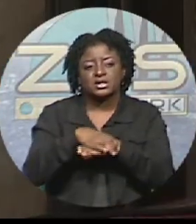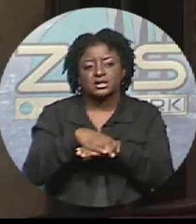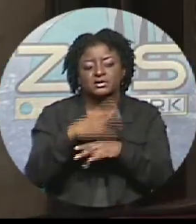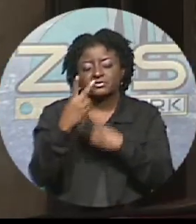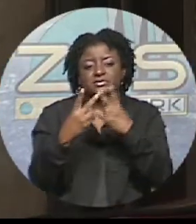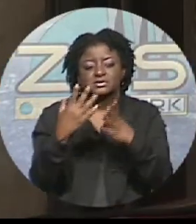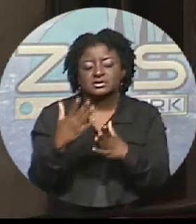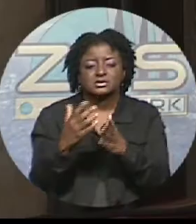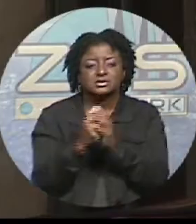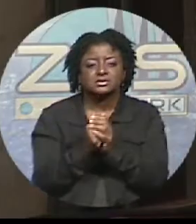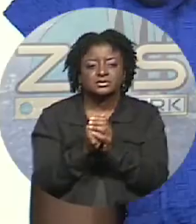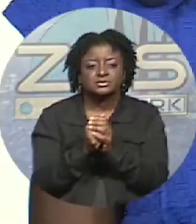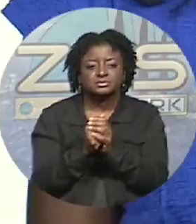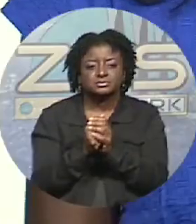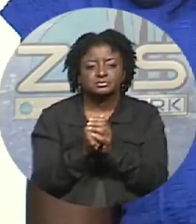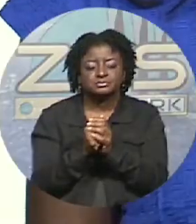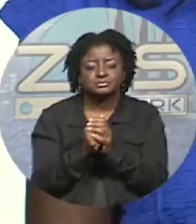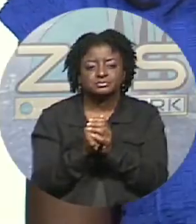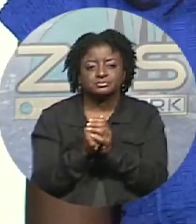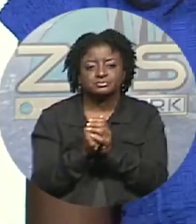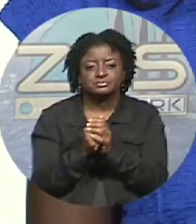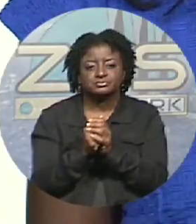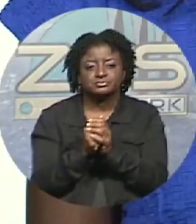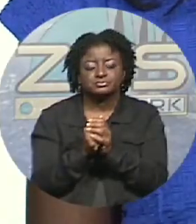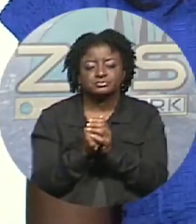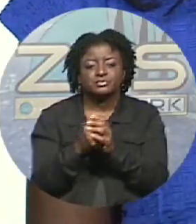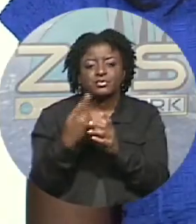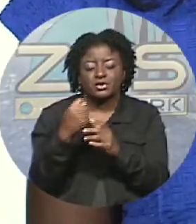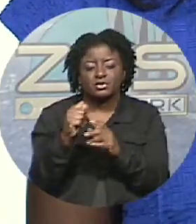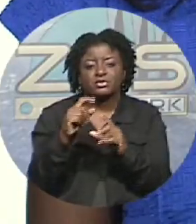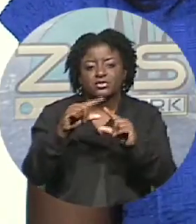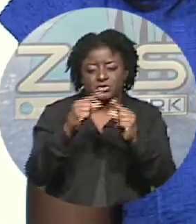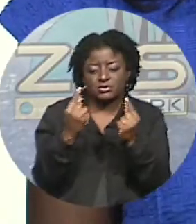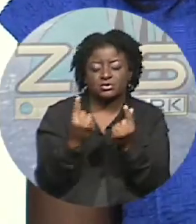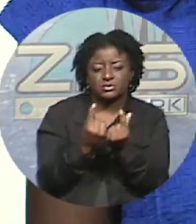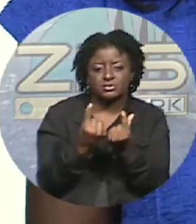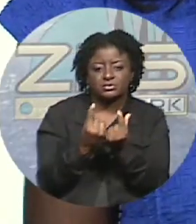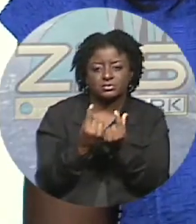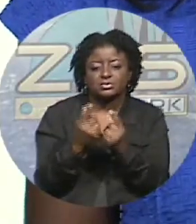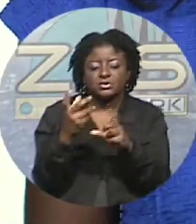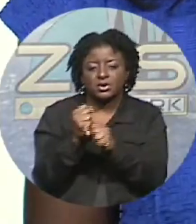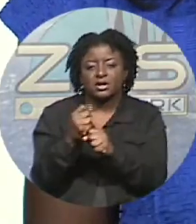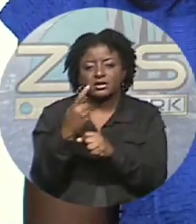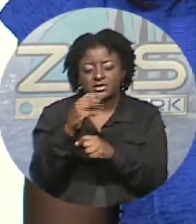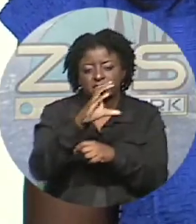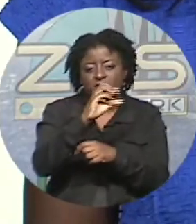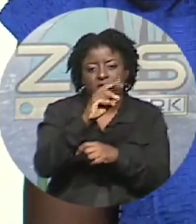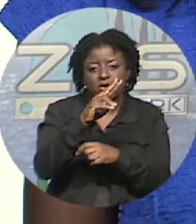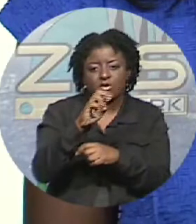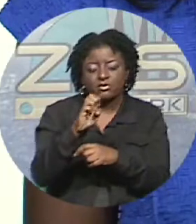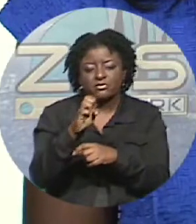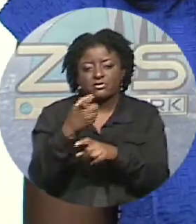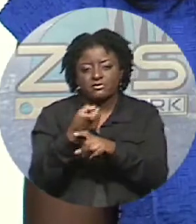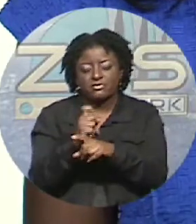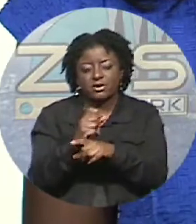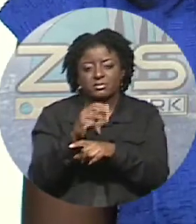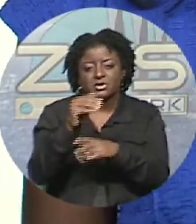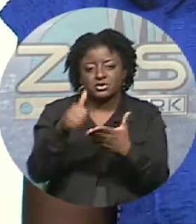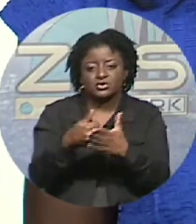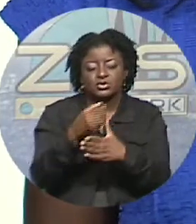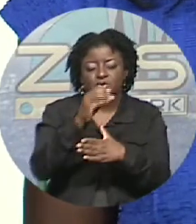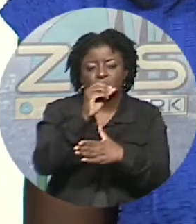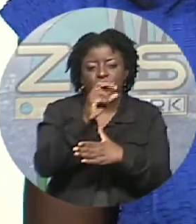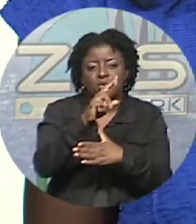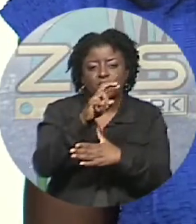exclusive clientele. The Enchantment Group acquired the Cove from the New Orleans-based businessman Sidney Torres IV.